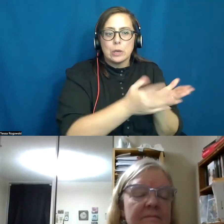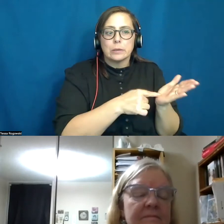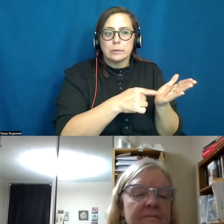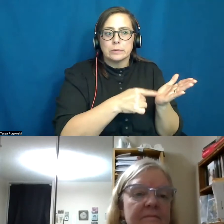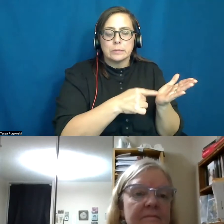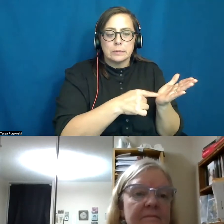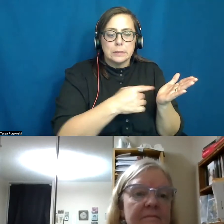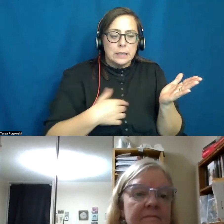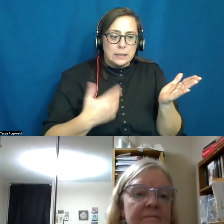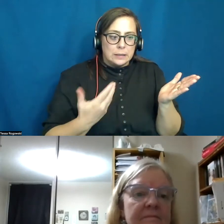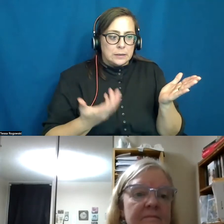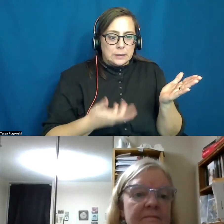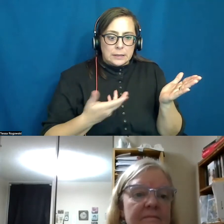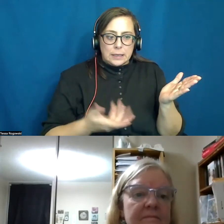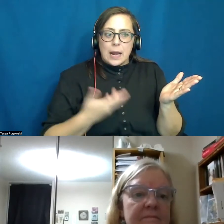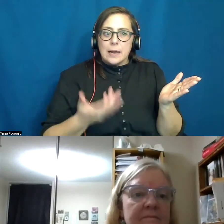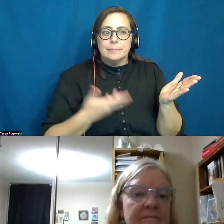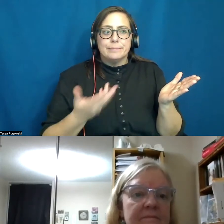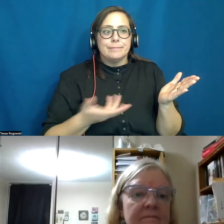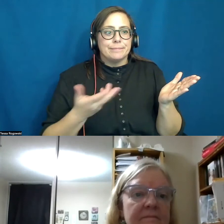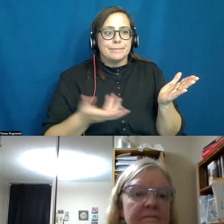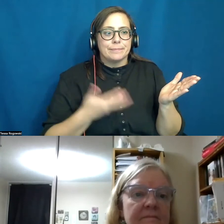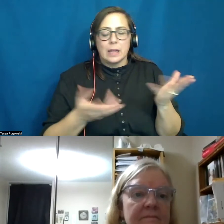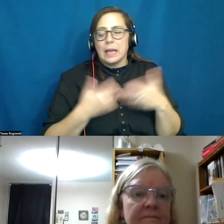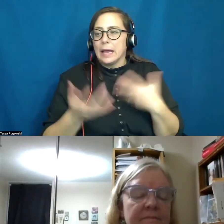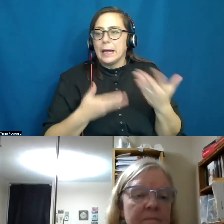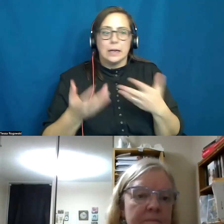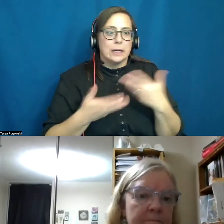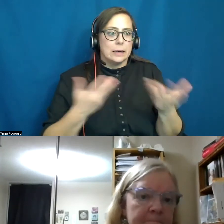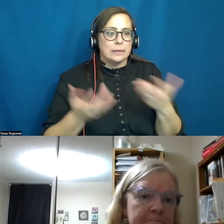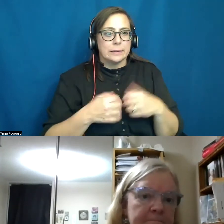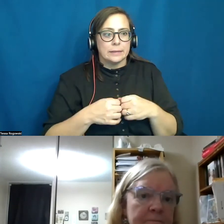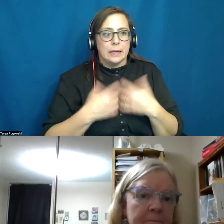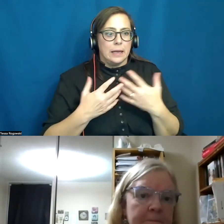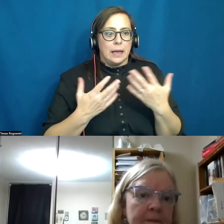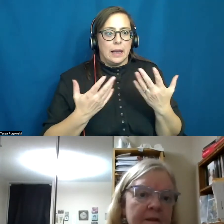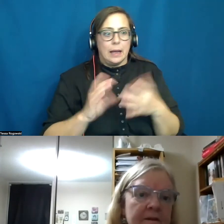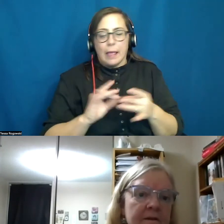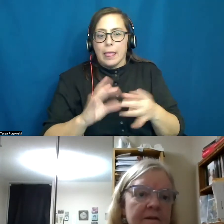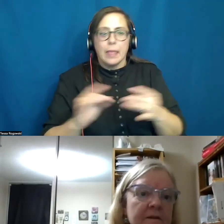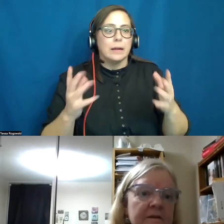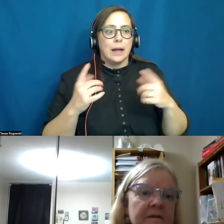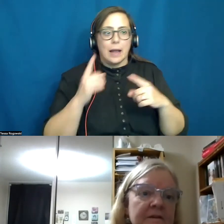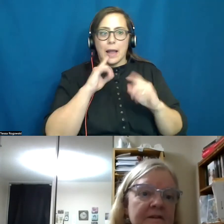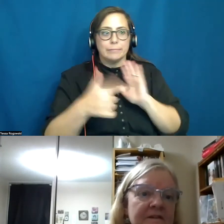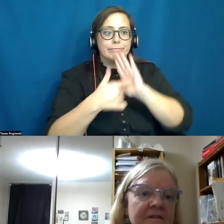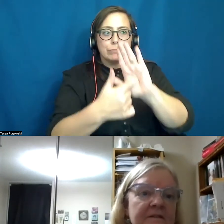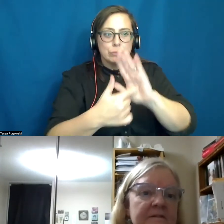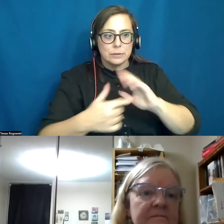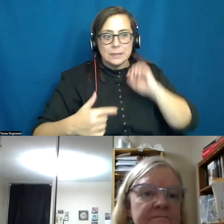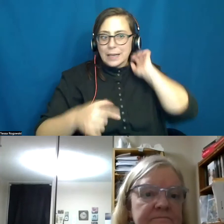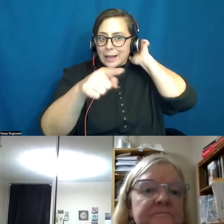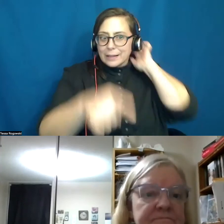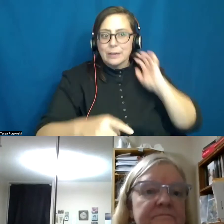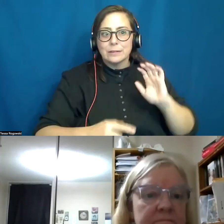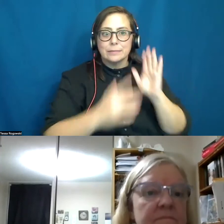amount, it's hard, I don't know how well I'm just pulling out random poem. There's a lot of I don't